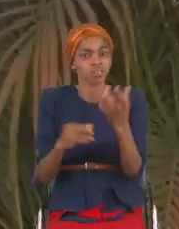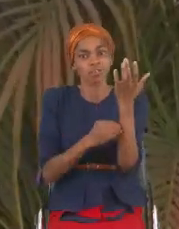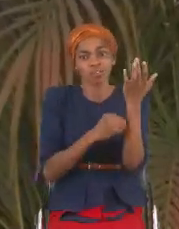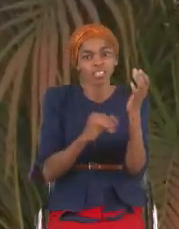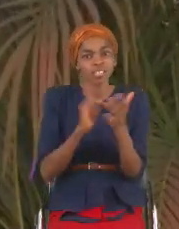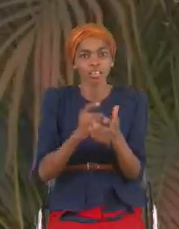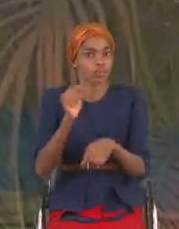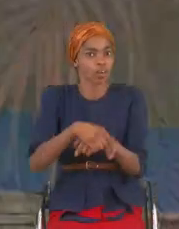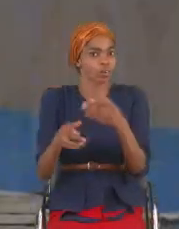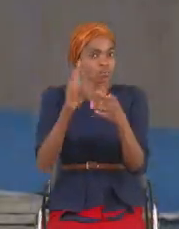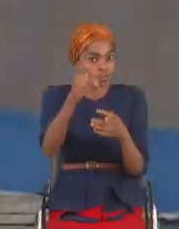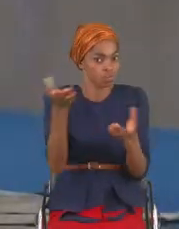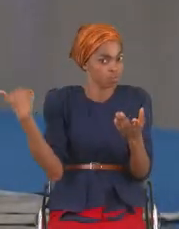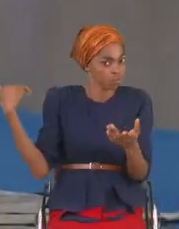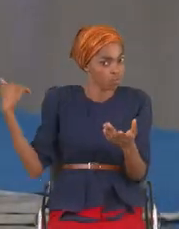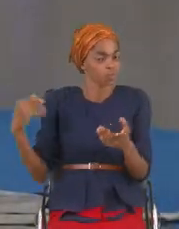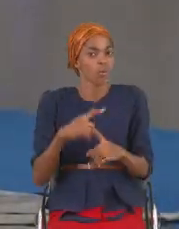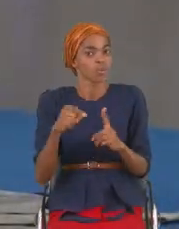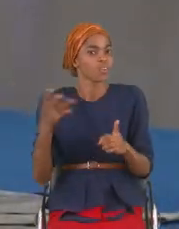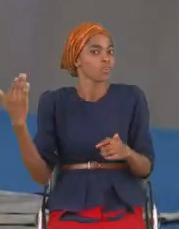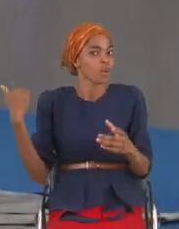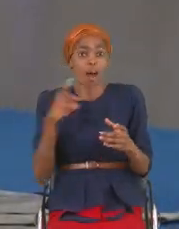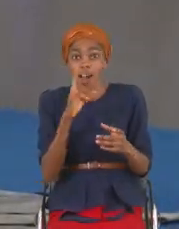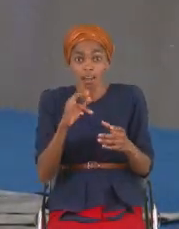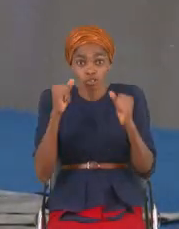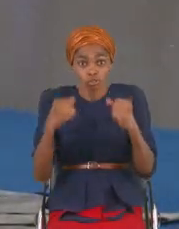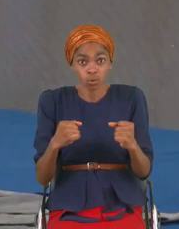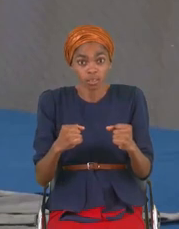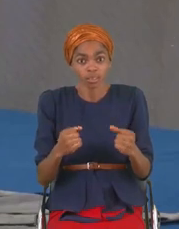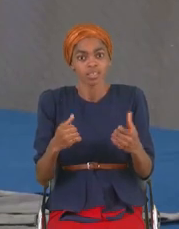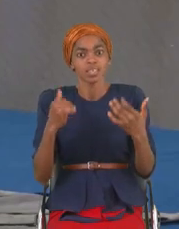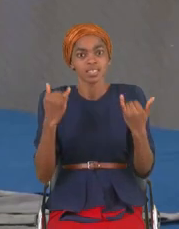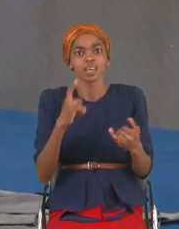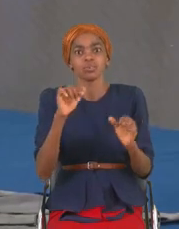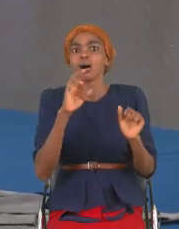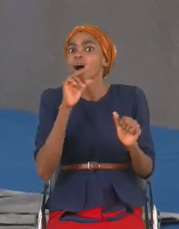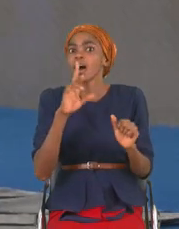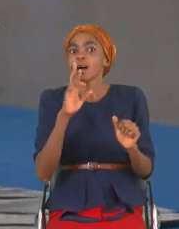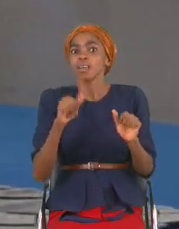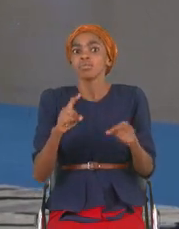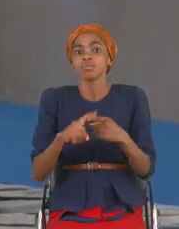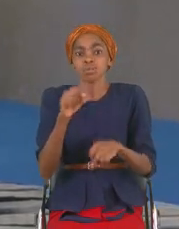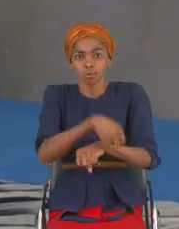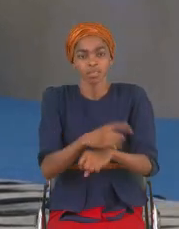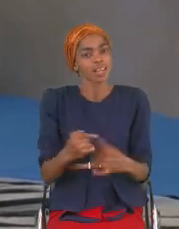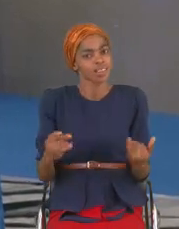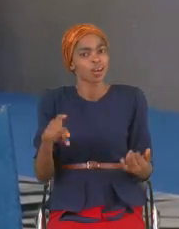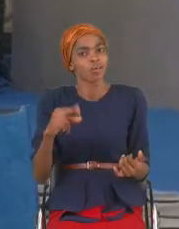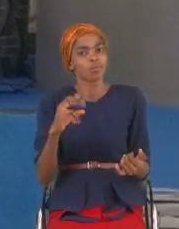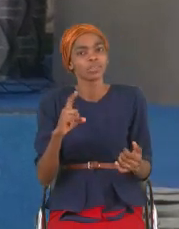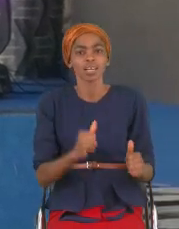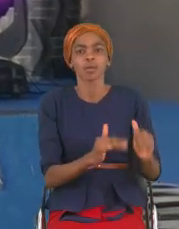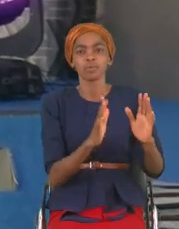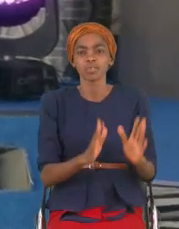that overcame you in the past. When you are strong, now you are able to overcome. And so Paul the apostle,